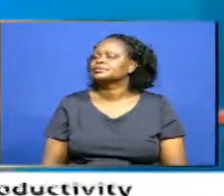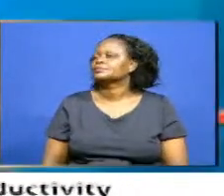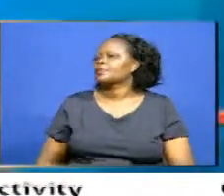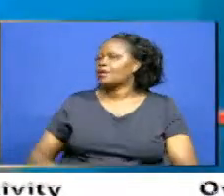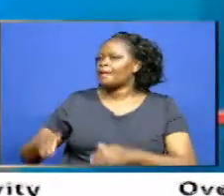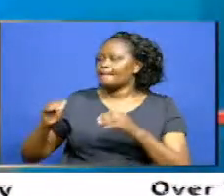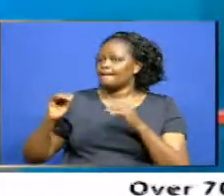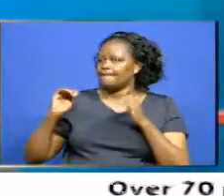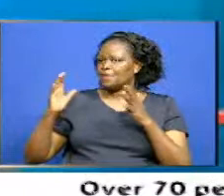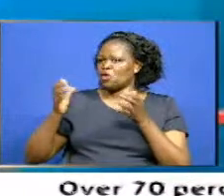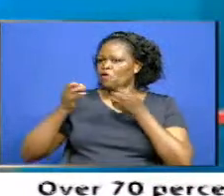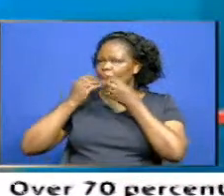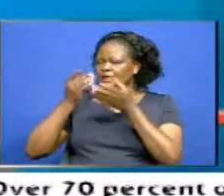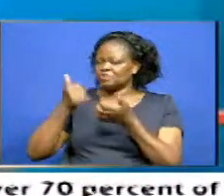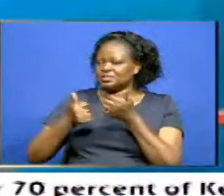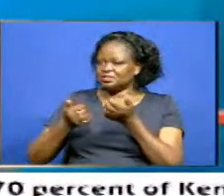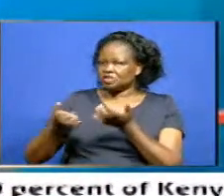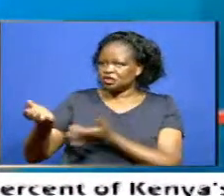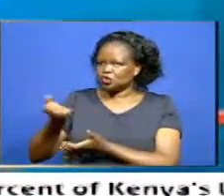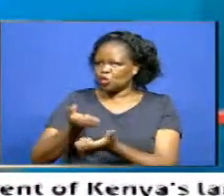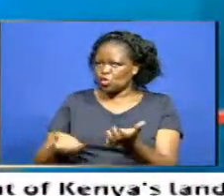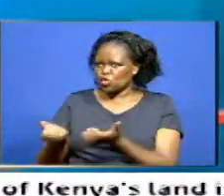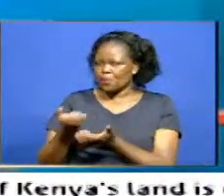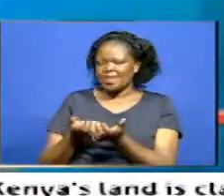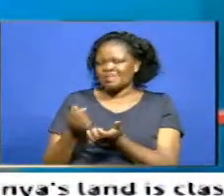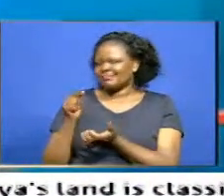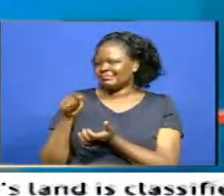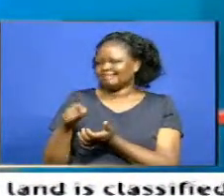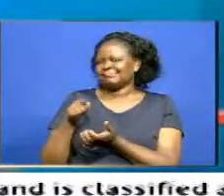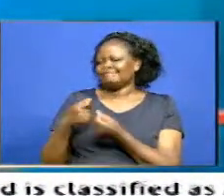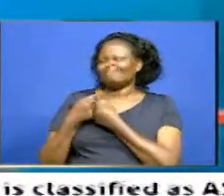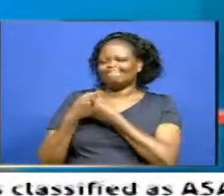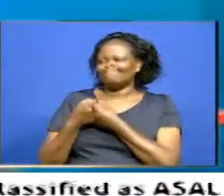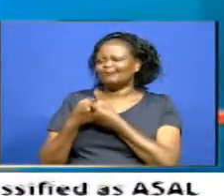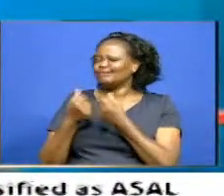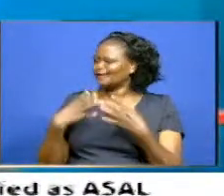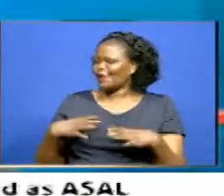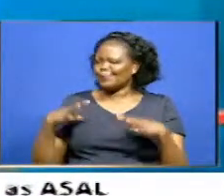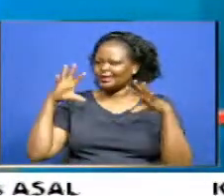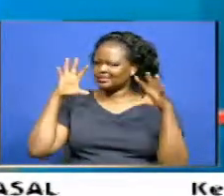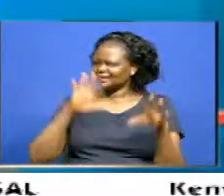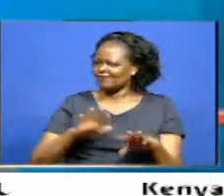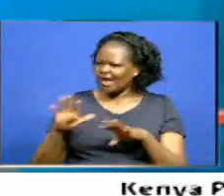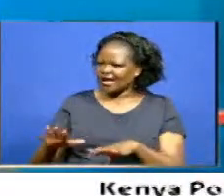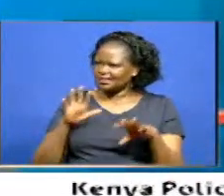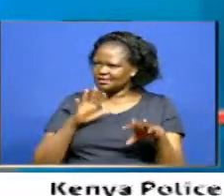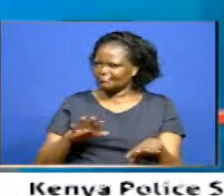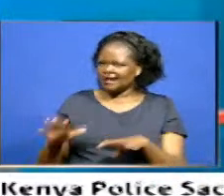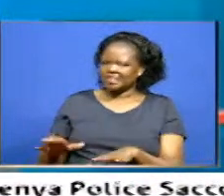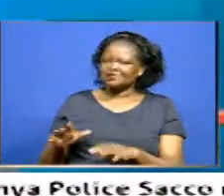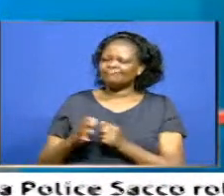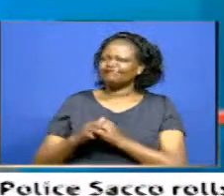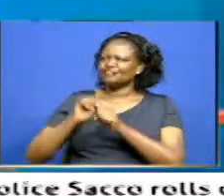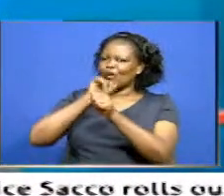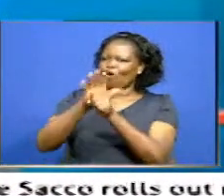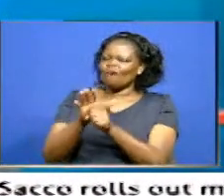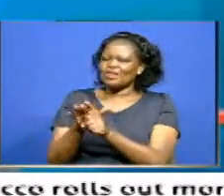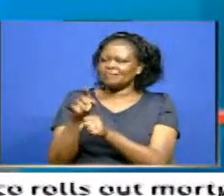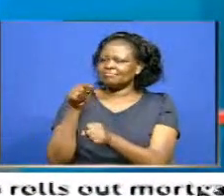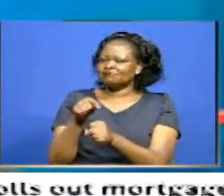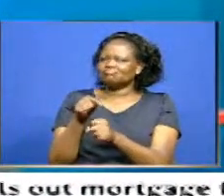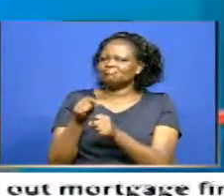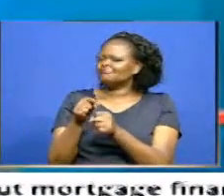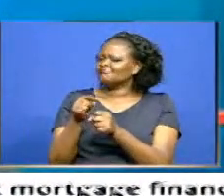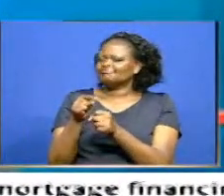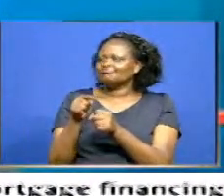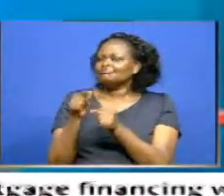that economically speaking, people are suffering. I think the COVID response has mainly focused on the